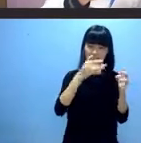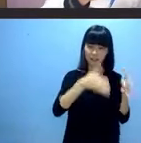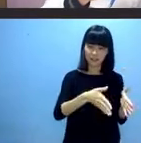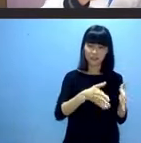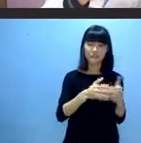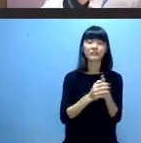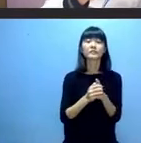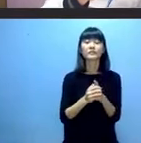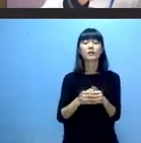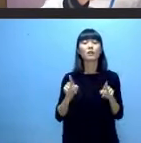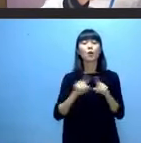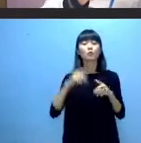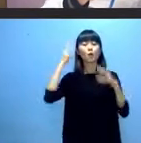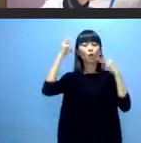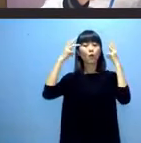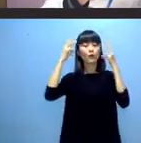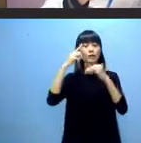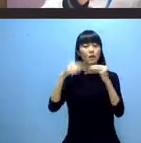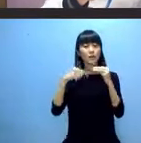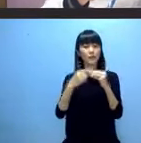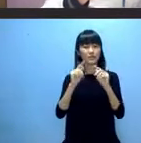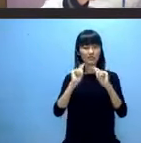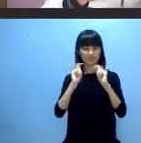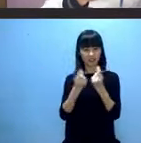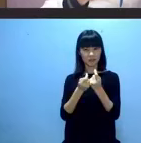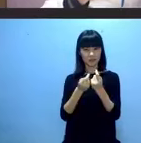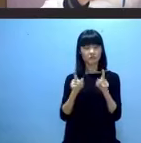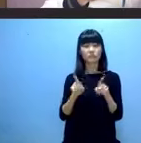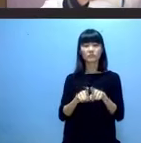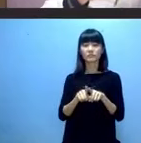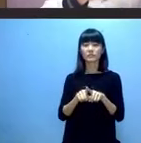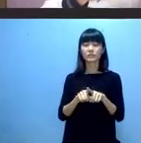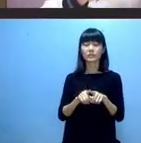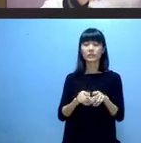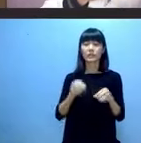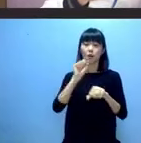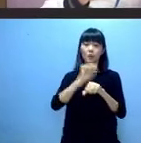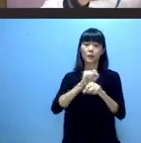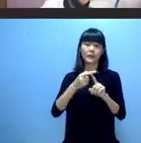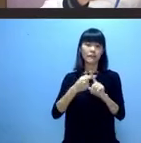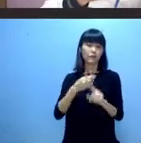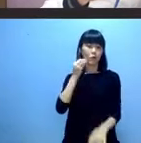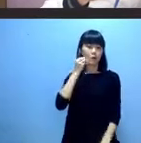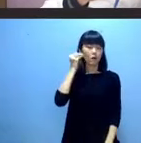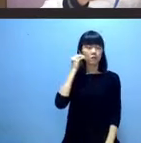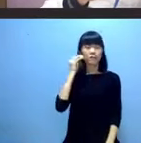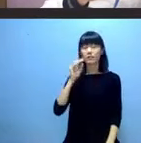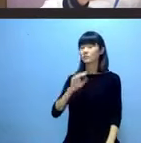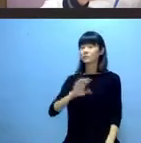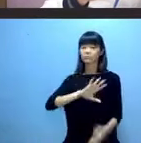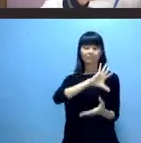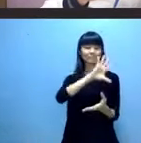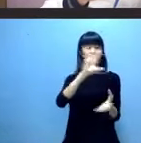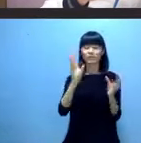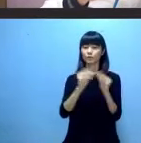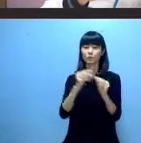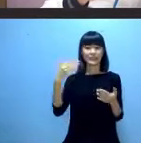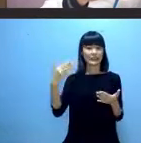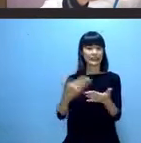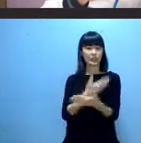worry about the team, because obviously working from home is a completely new concept for us. We have never tried it